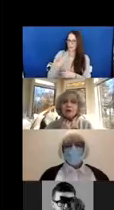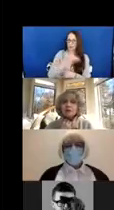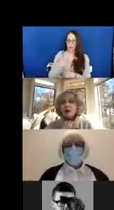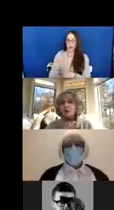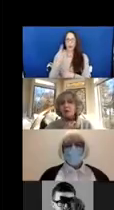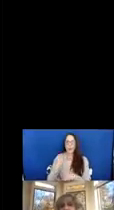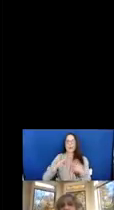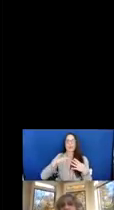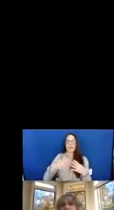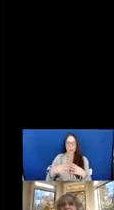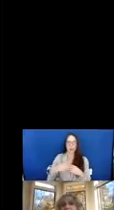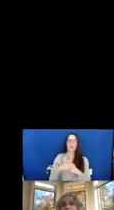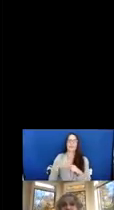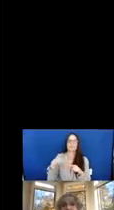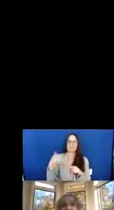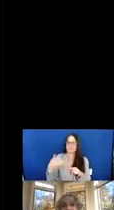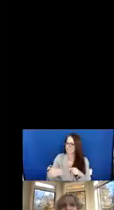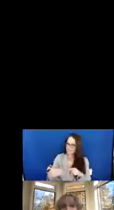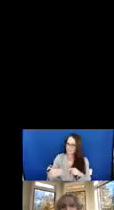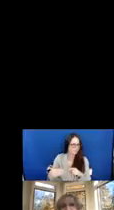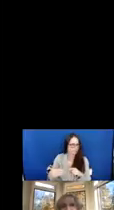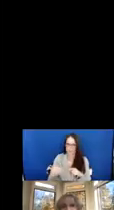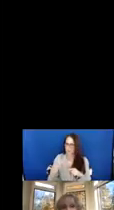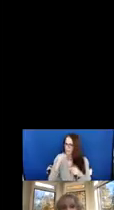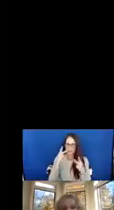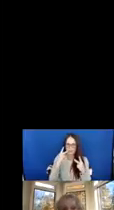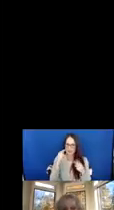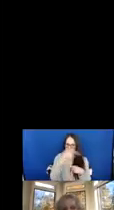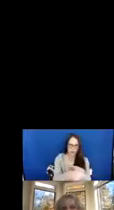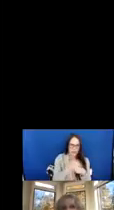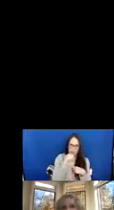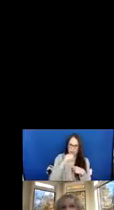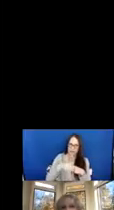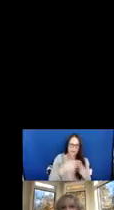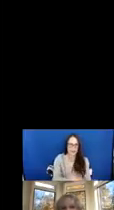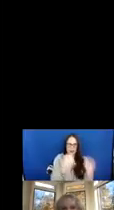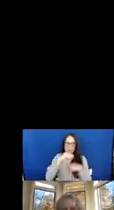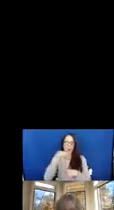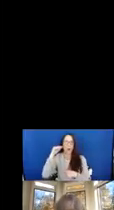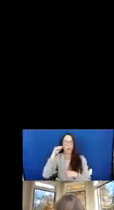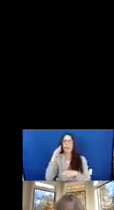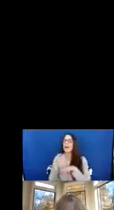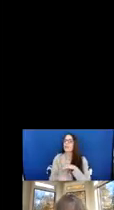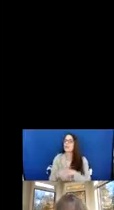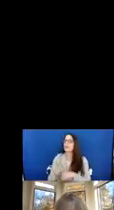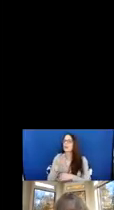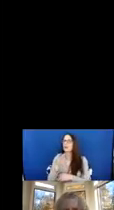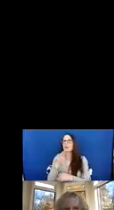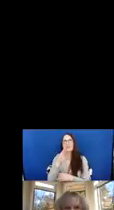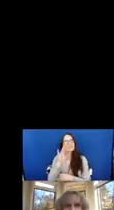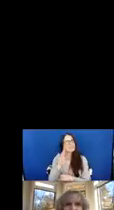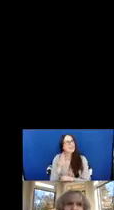fourth in a row when we have not visited her and she has not come home with us. Well, after about seven or eight weeks,